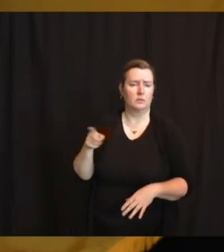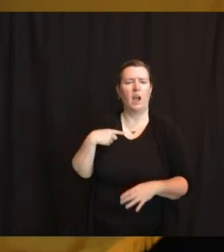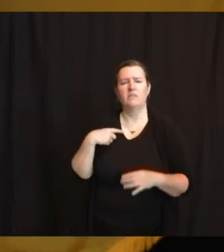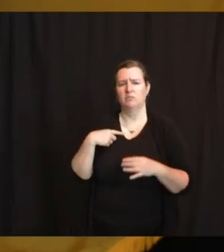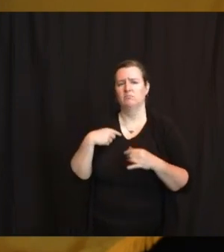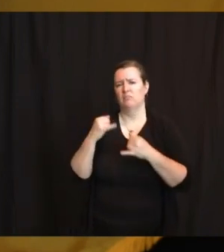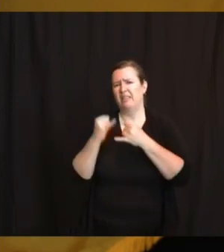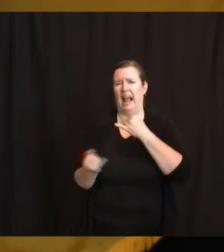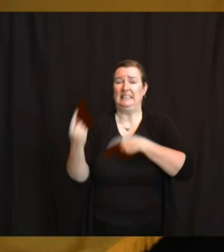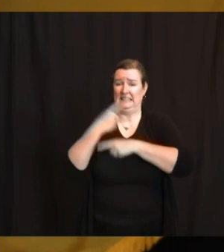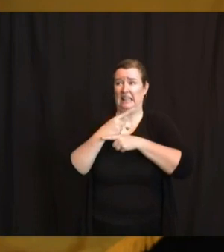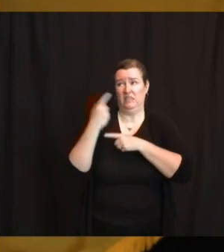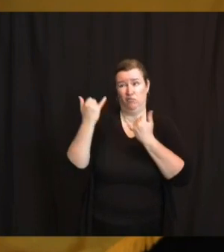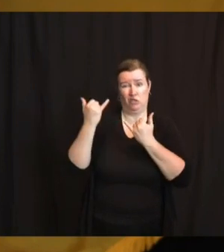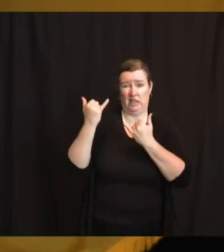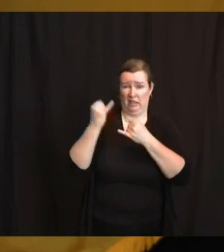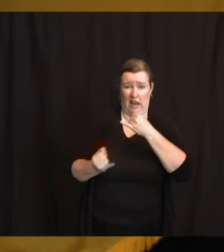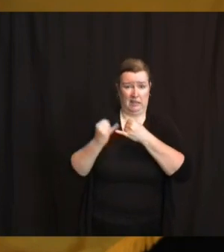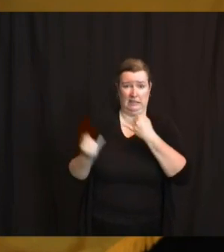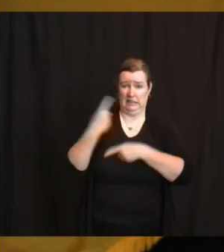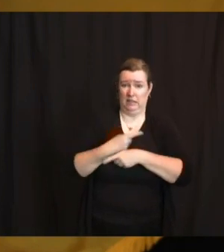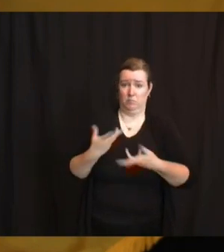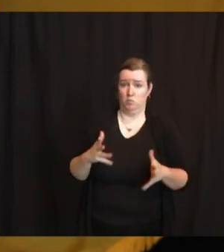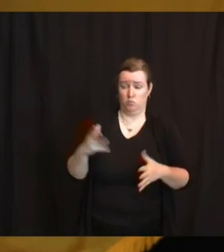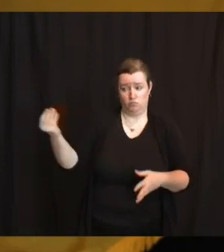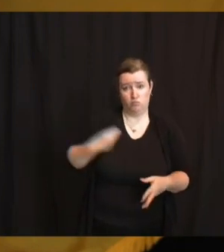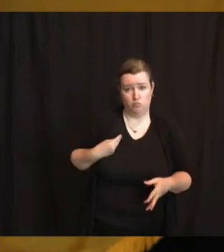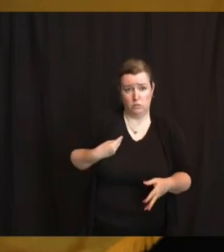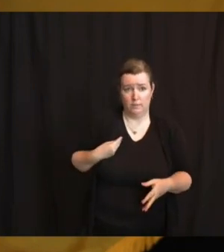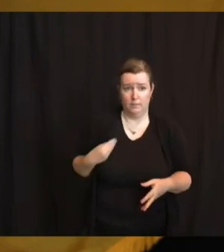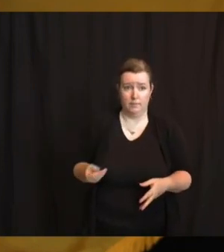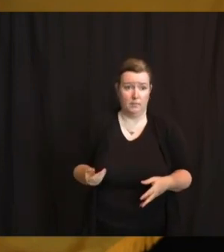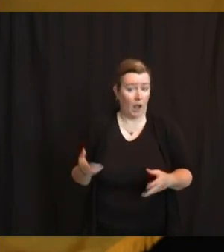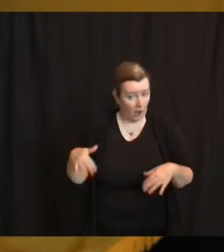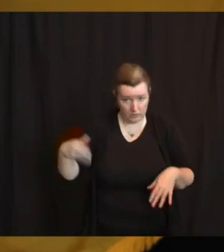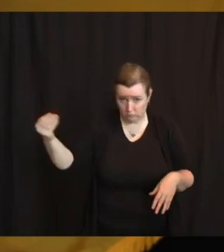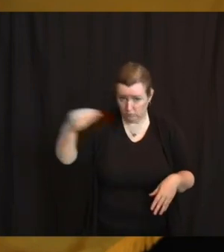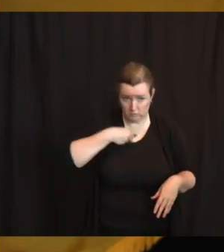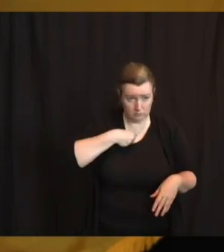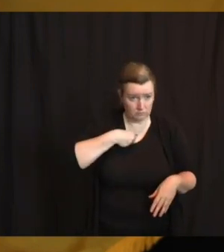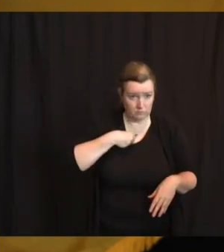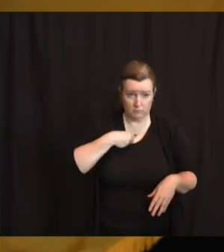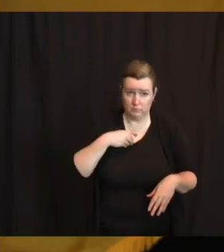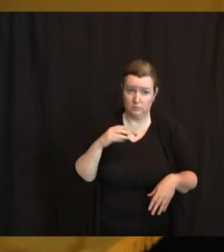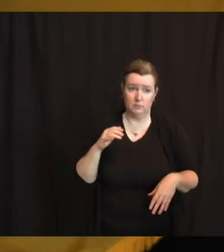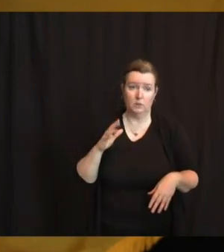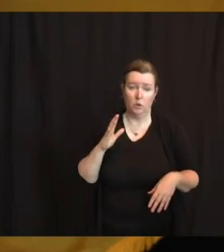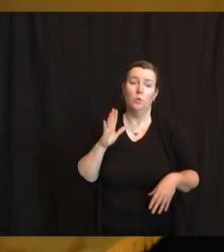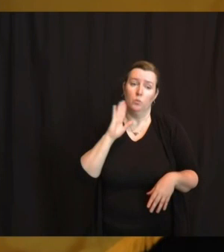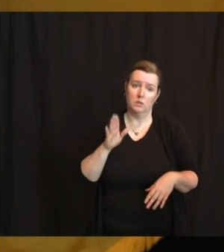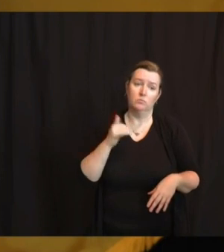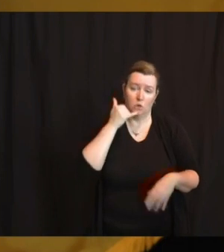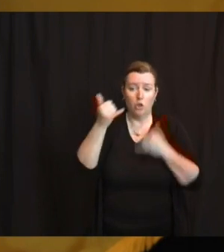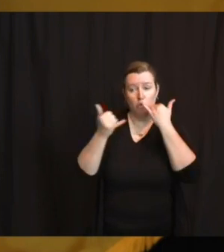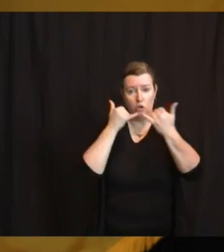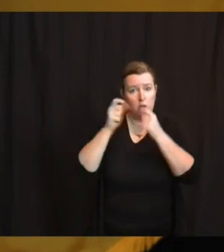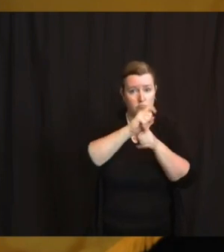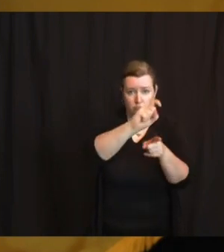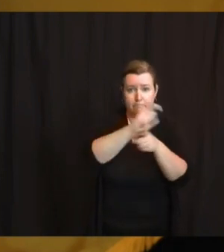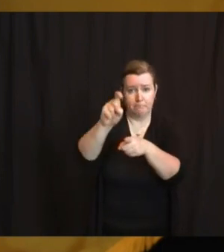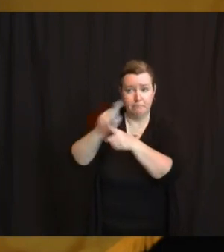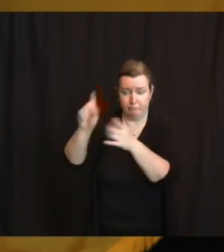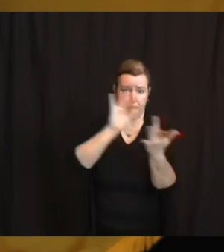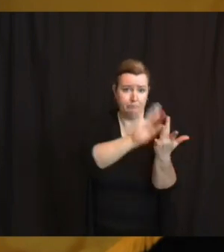call every organization that has not responded between close of